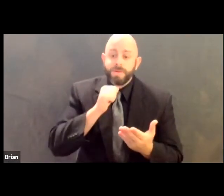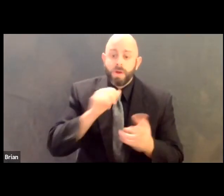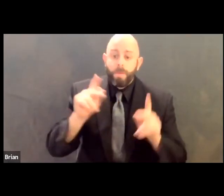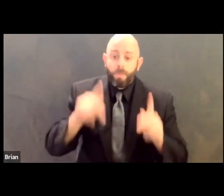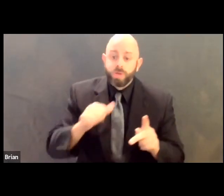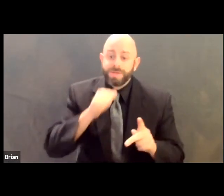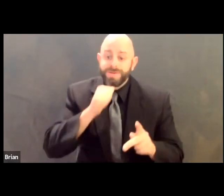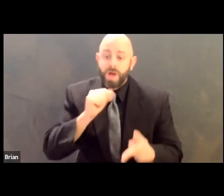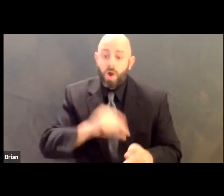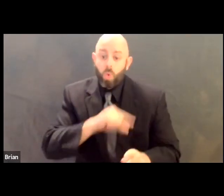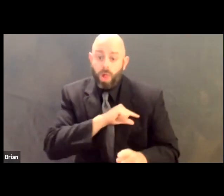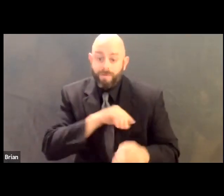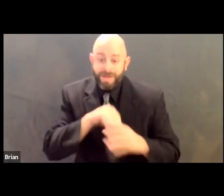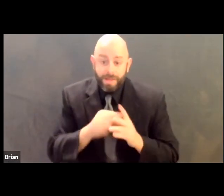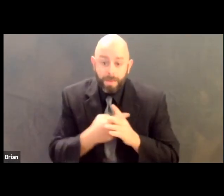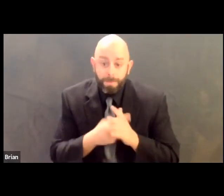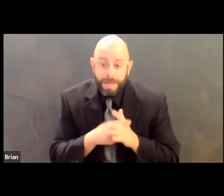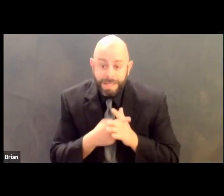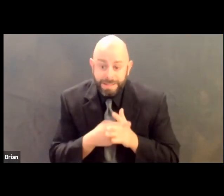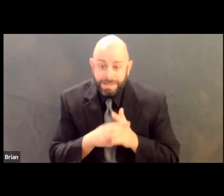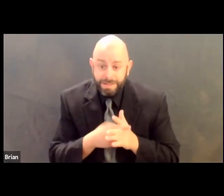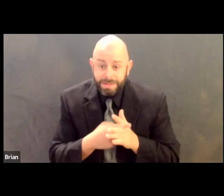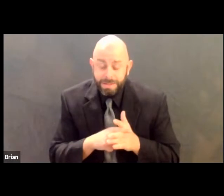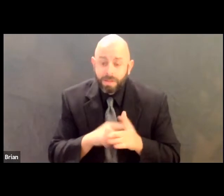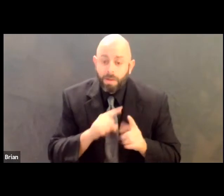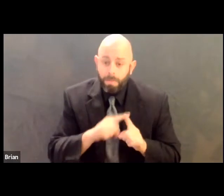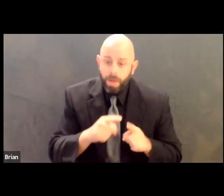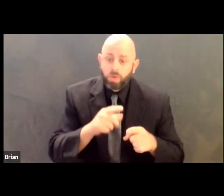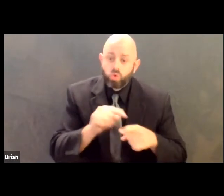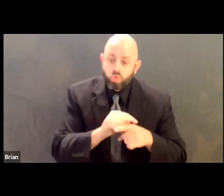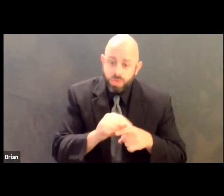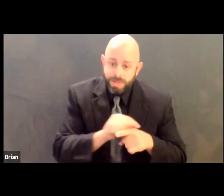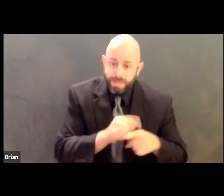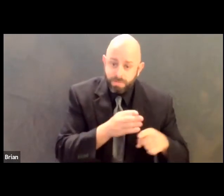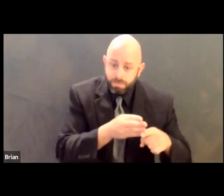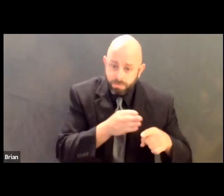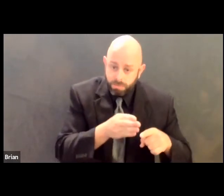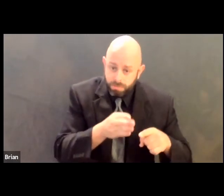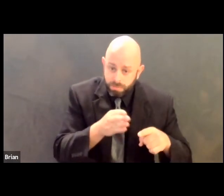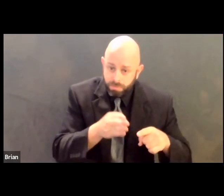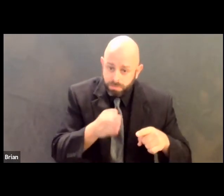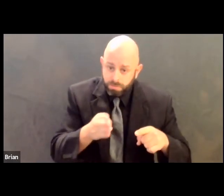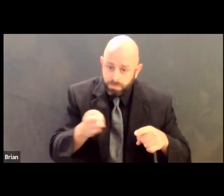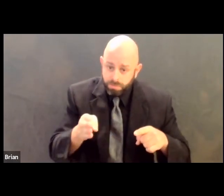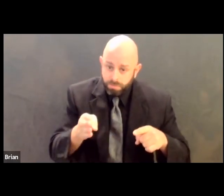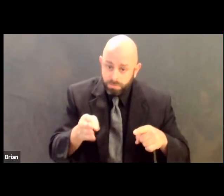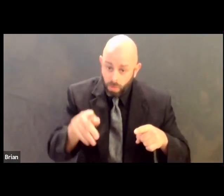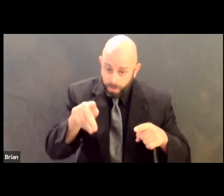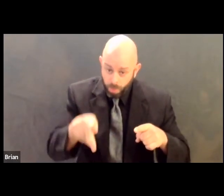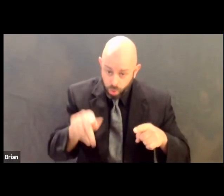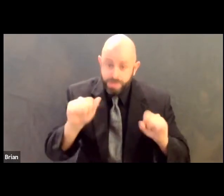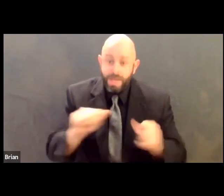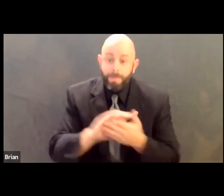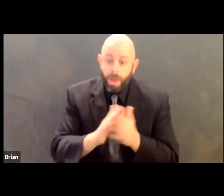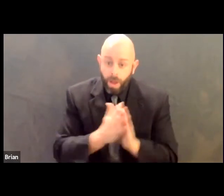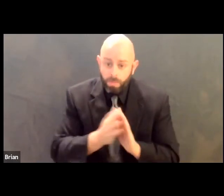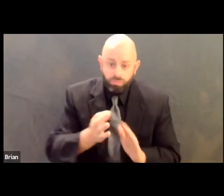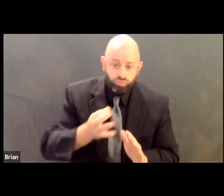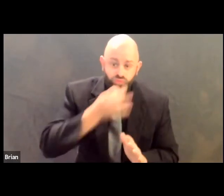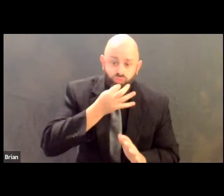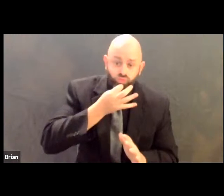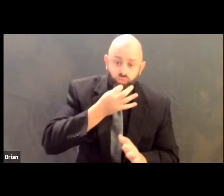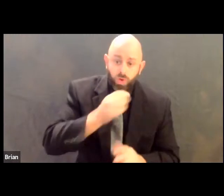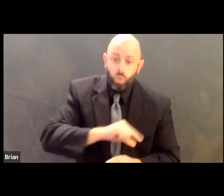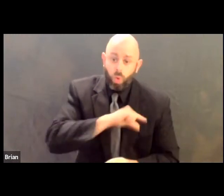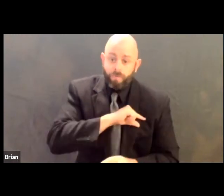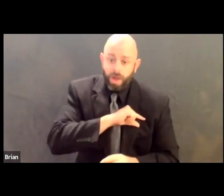at the beginning, but through an adequate training program, that person can become very qualified through